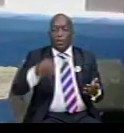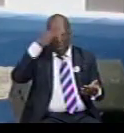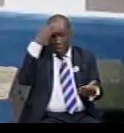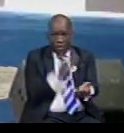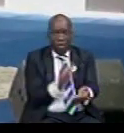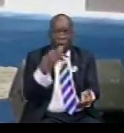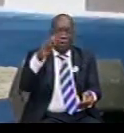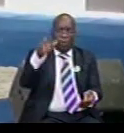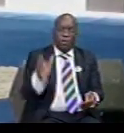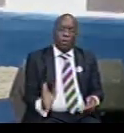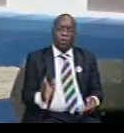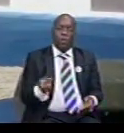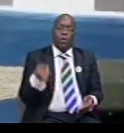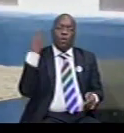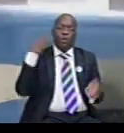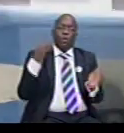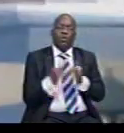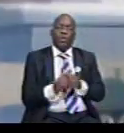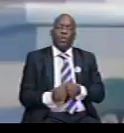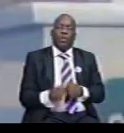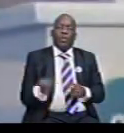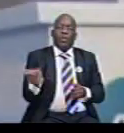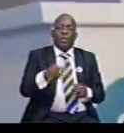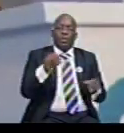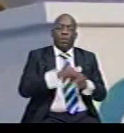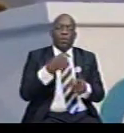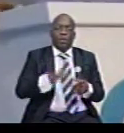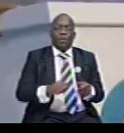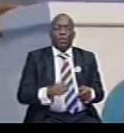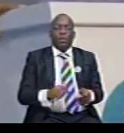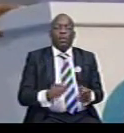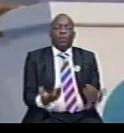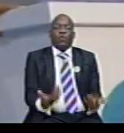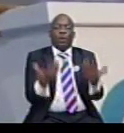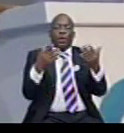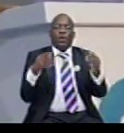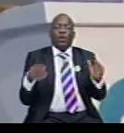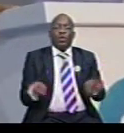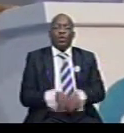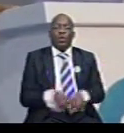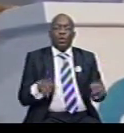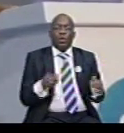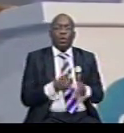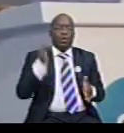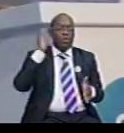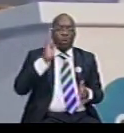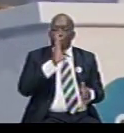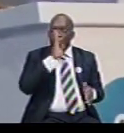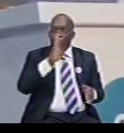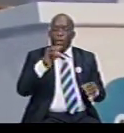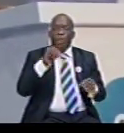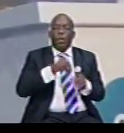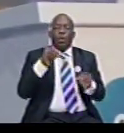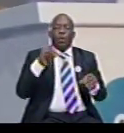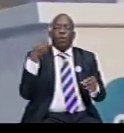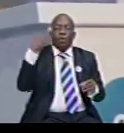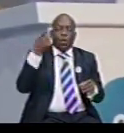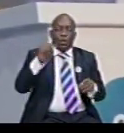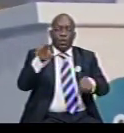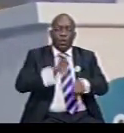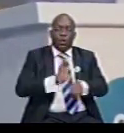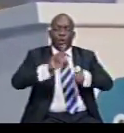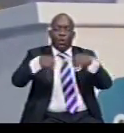with them in the fire. So shall it be for the church going through the fire